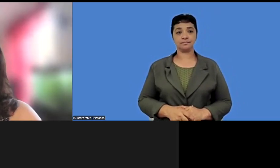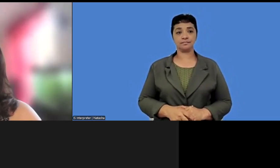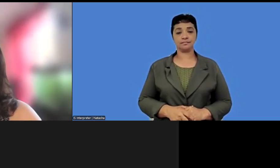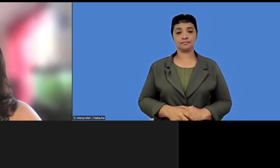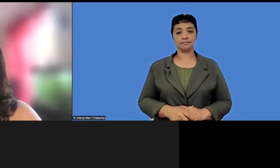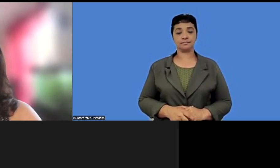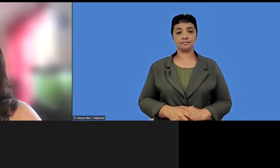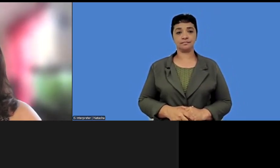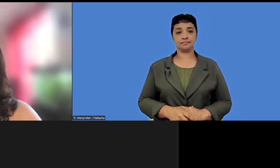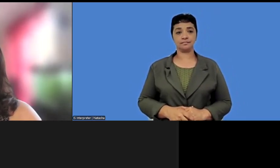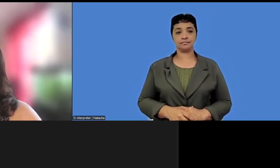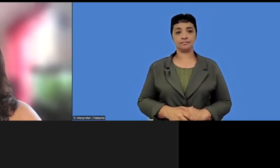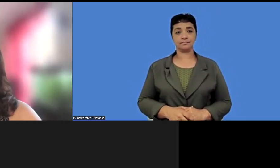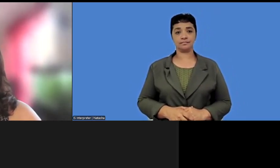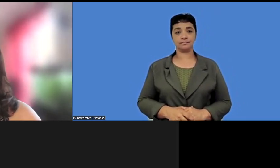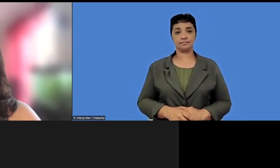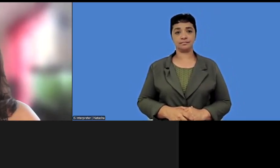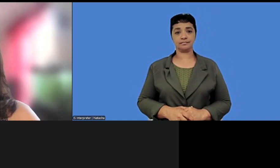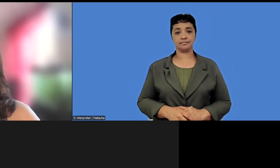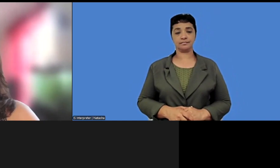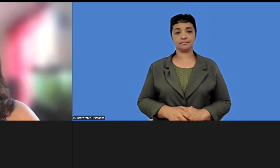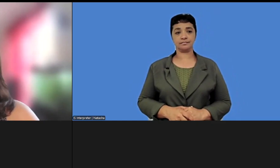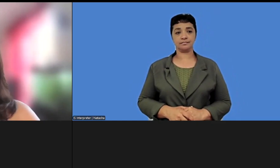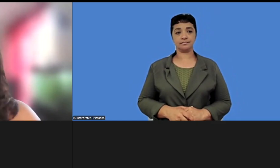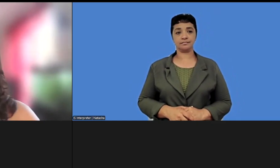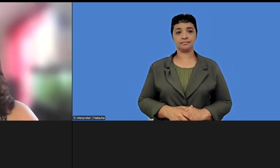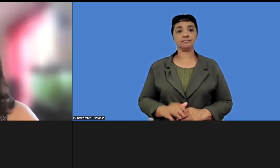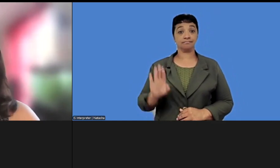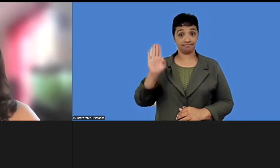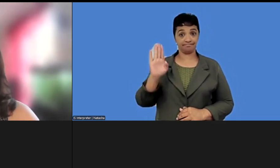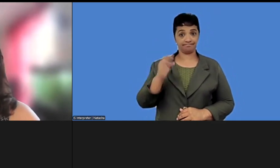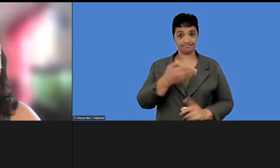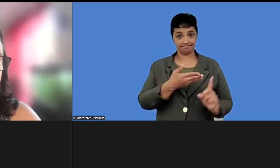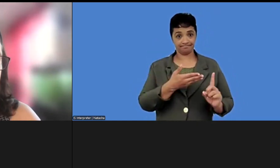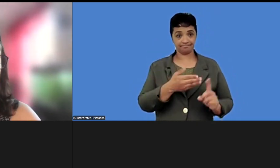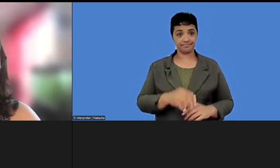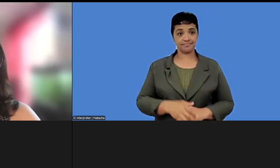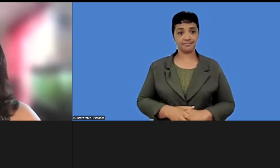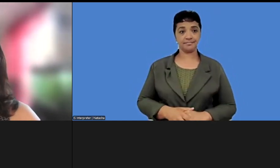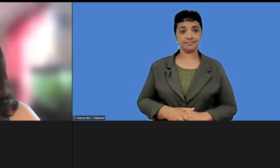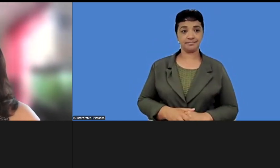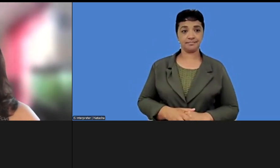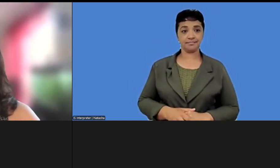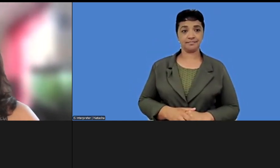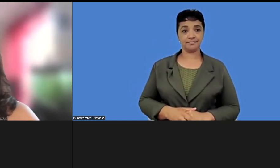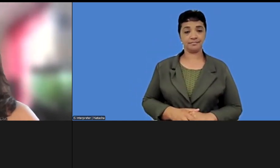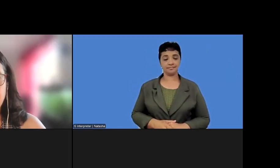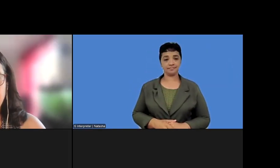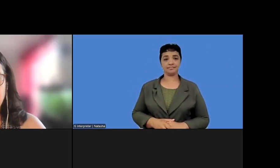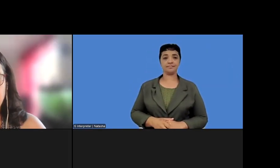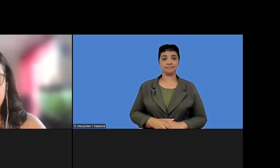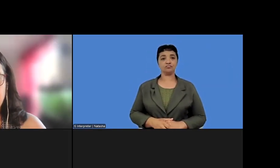Fortunately, I can't see. Dragana, Lisbeth's hand is up. Thank you. Lisbeth, please go